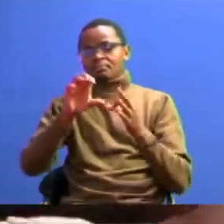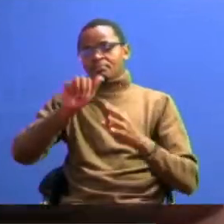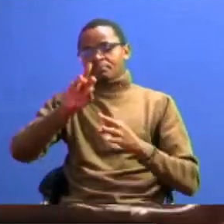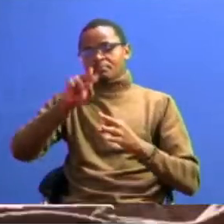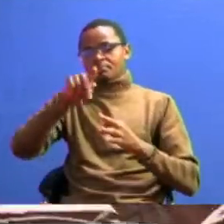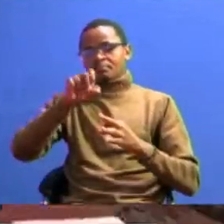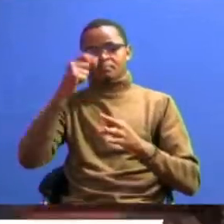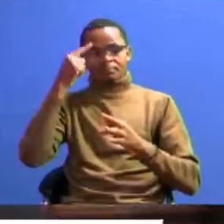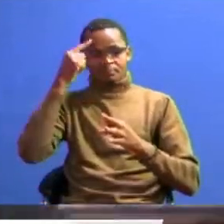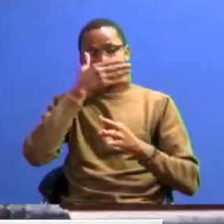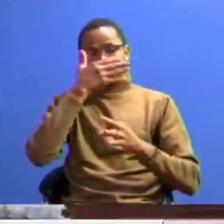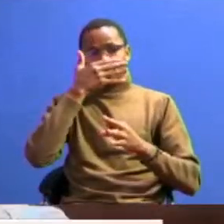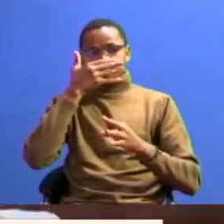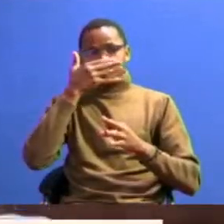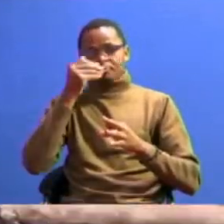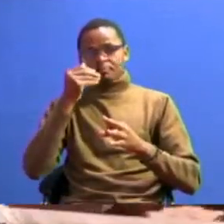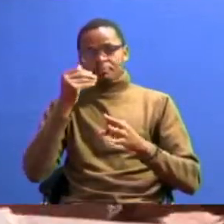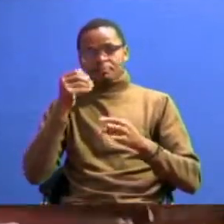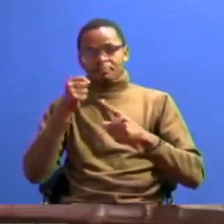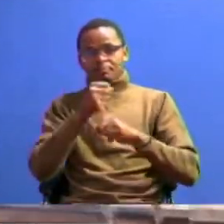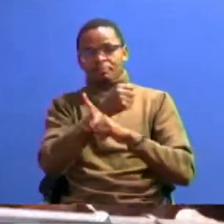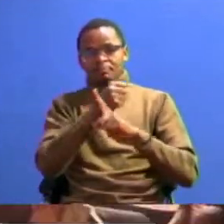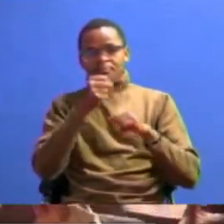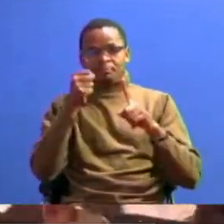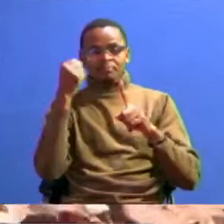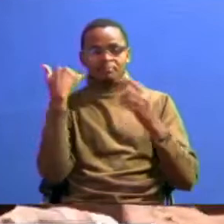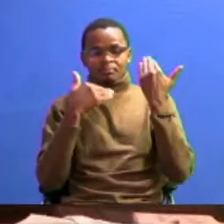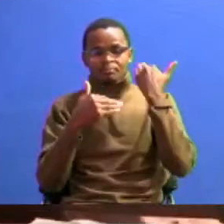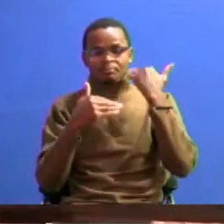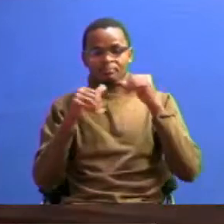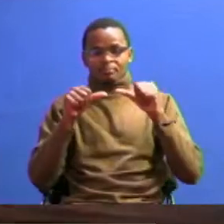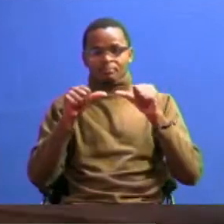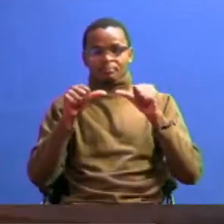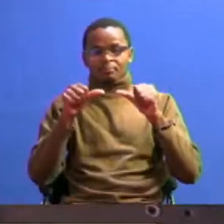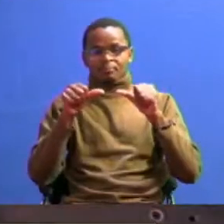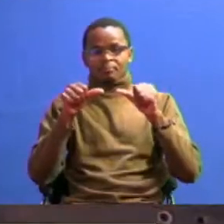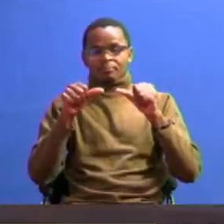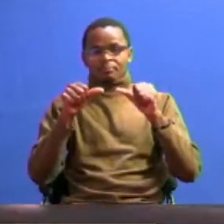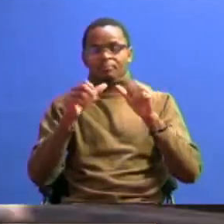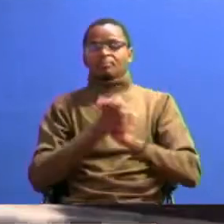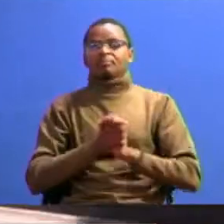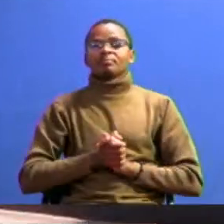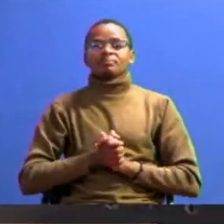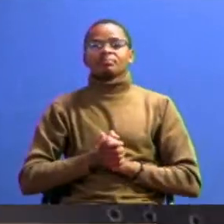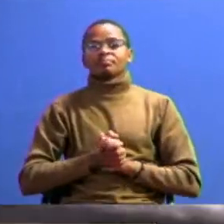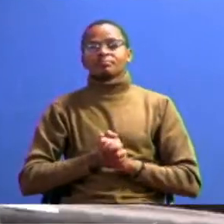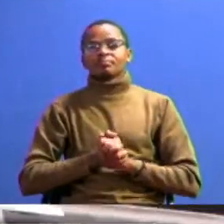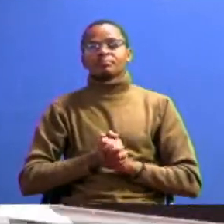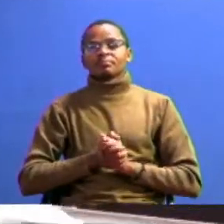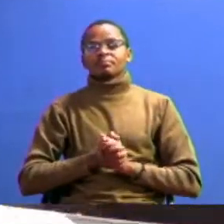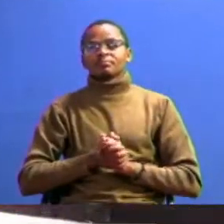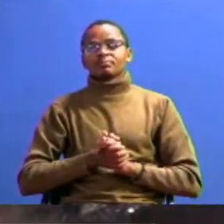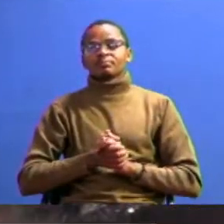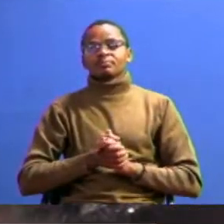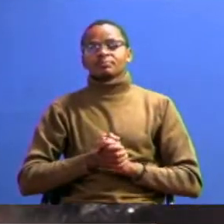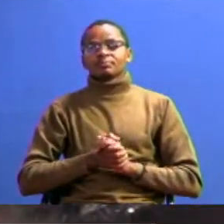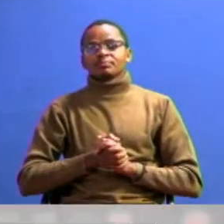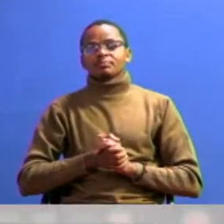for better security as fight against bandits is continuing. Patrick Oduor, KUTV.